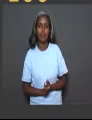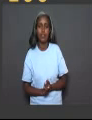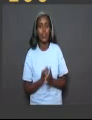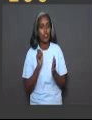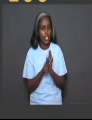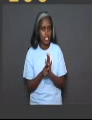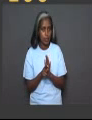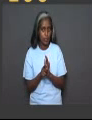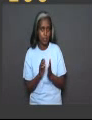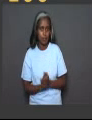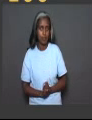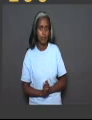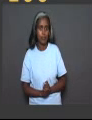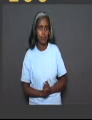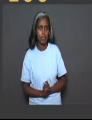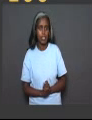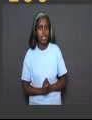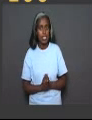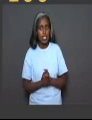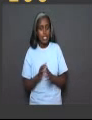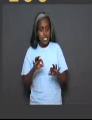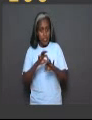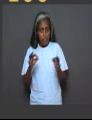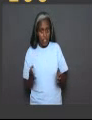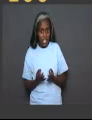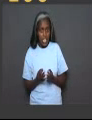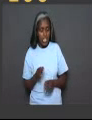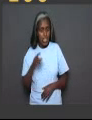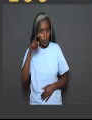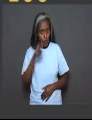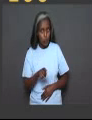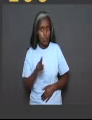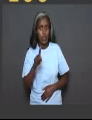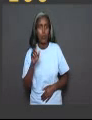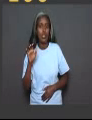For example, the field could be